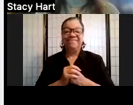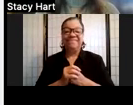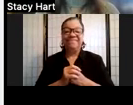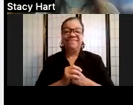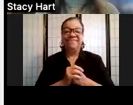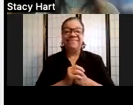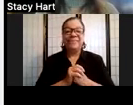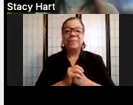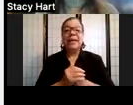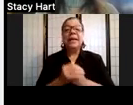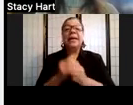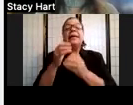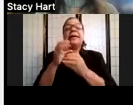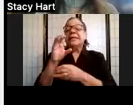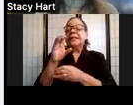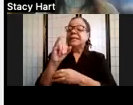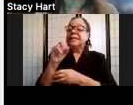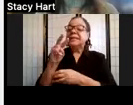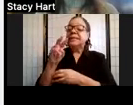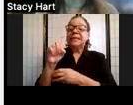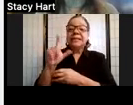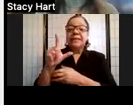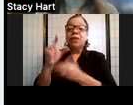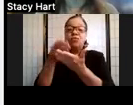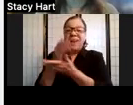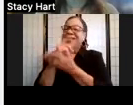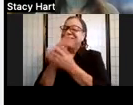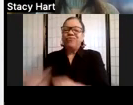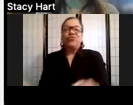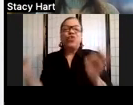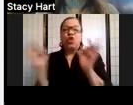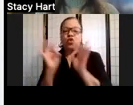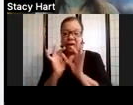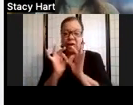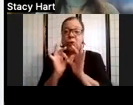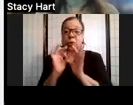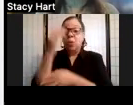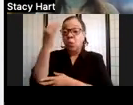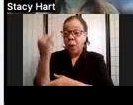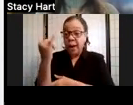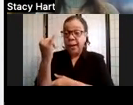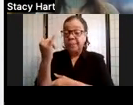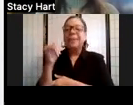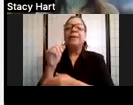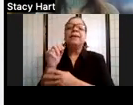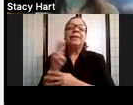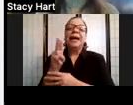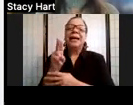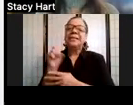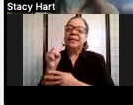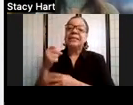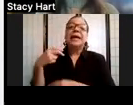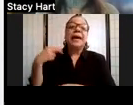Our civil rights laws are so very critical, and here's why. The U.S. has a history